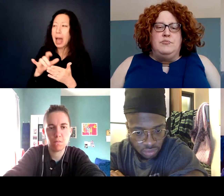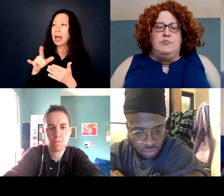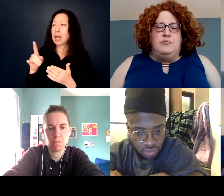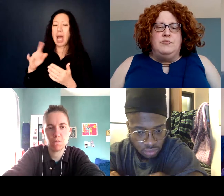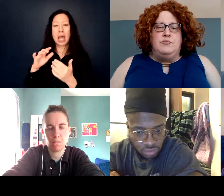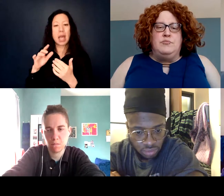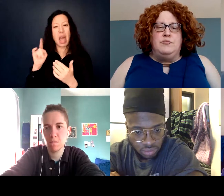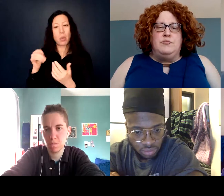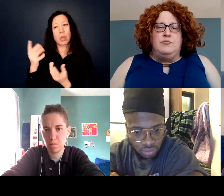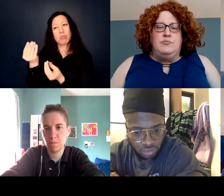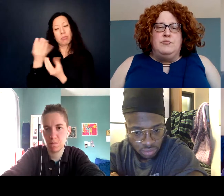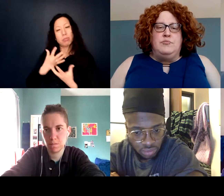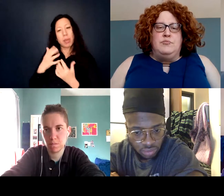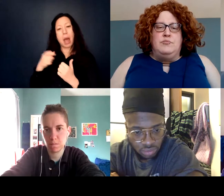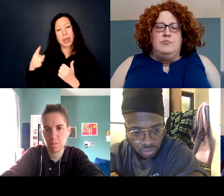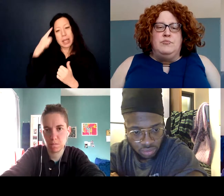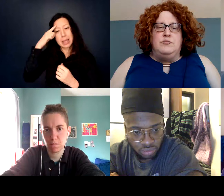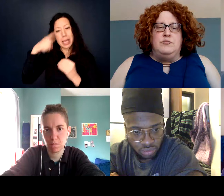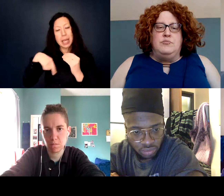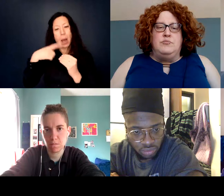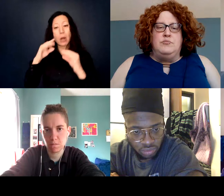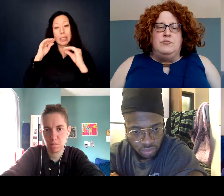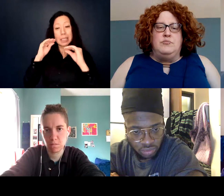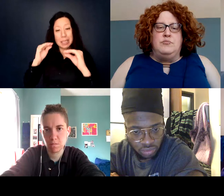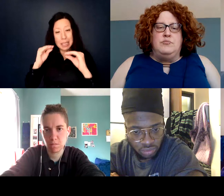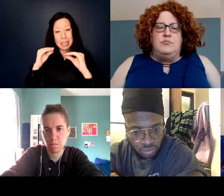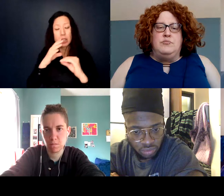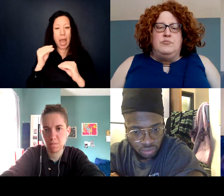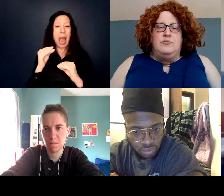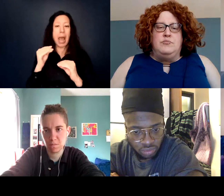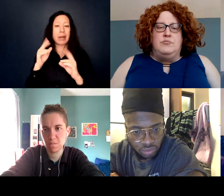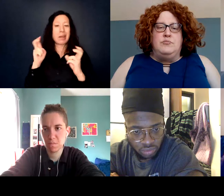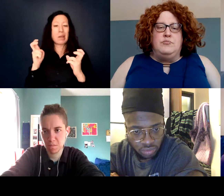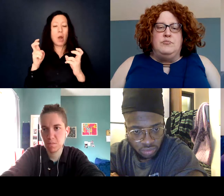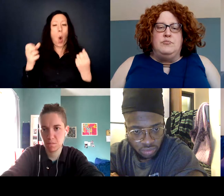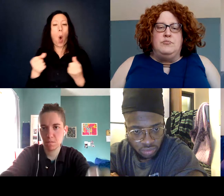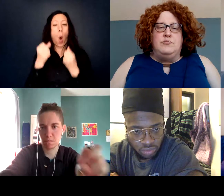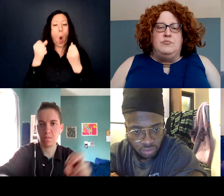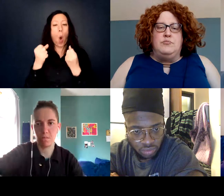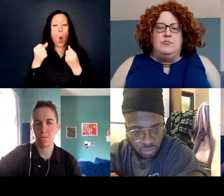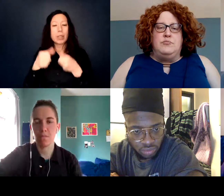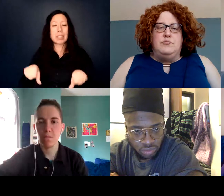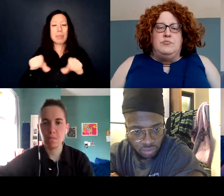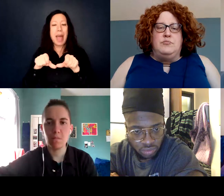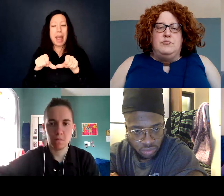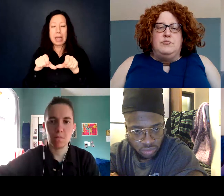space, and they will have to name that they've done it before to answer that. So.